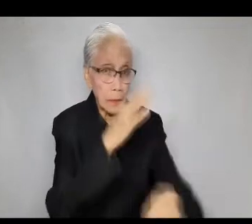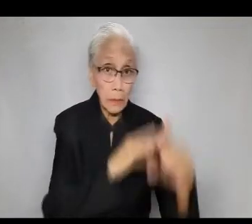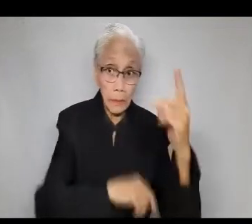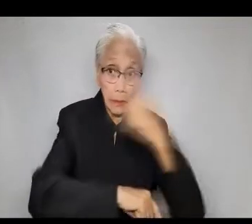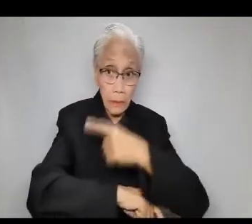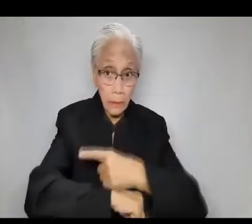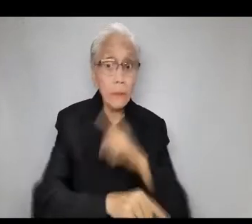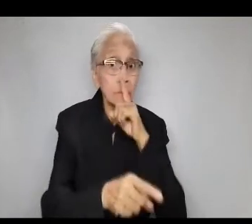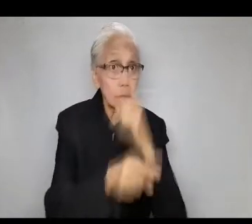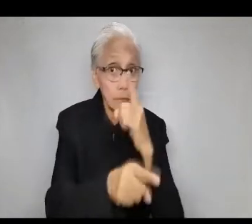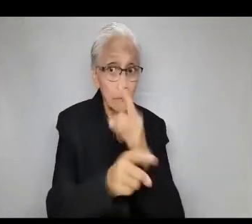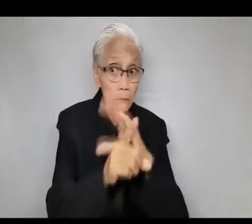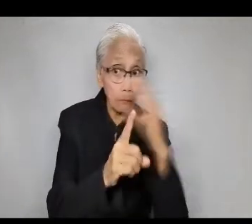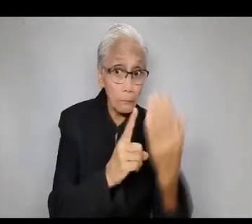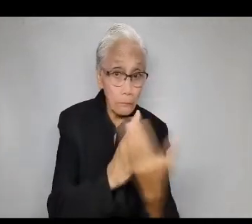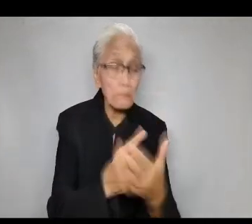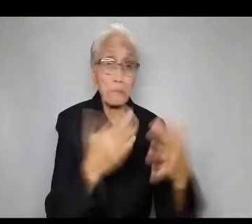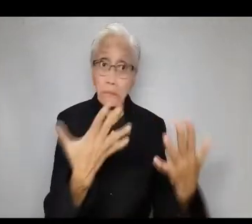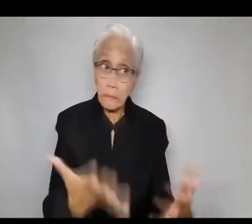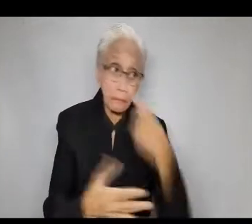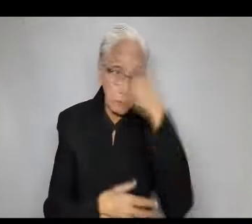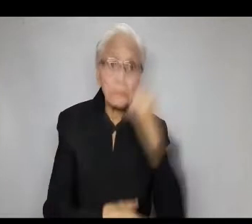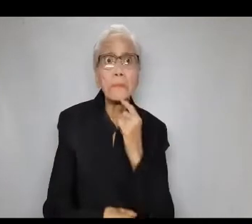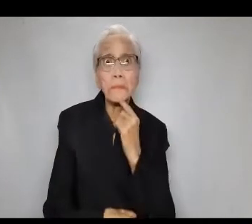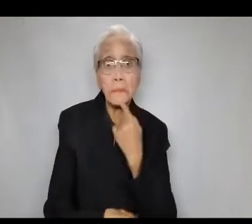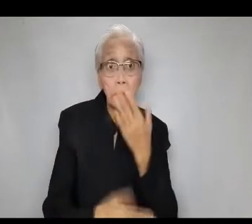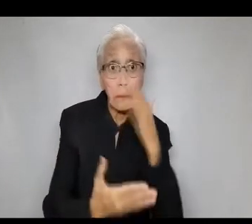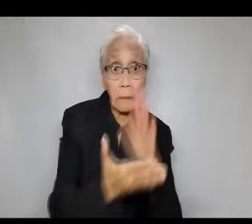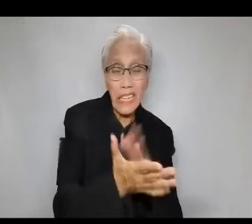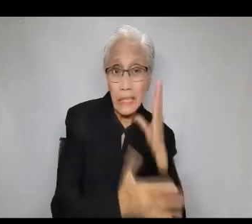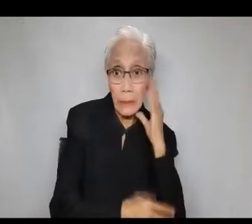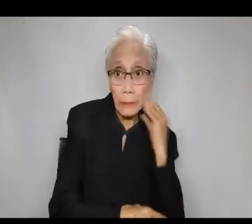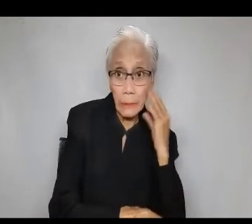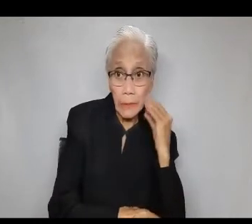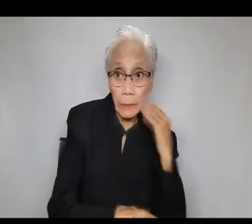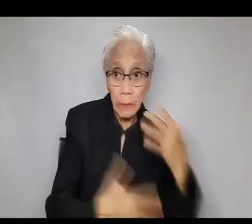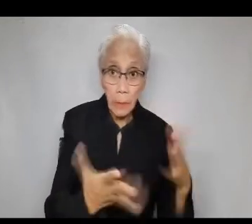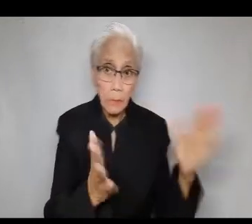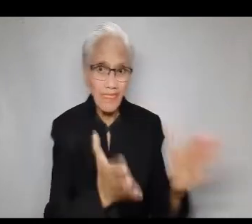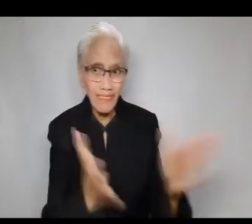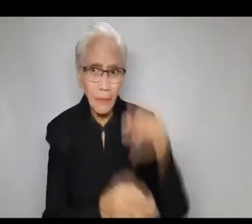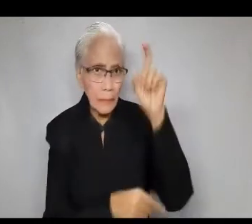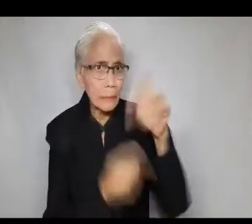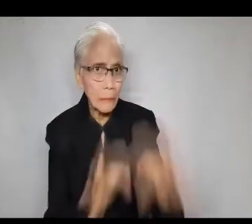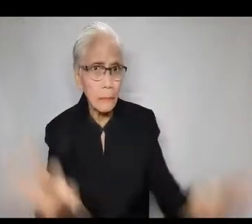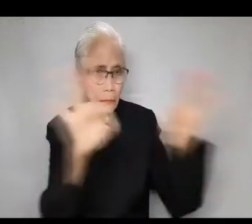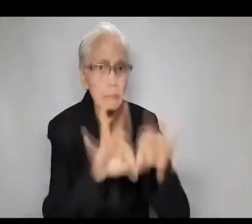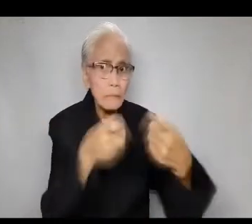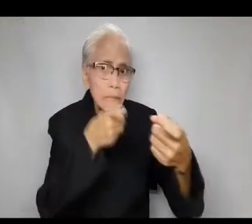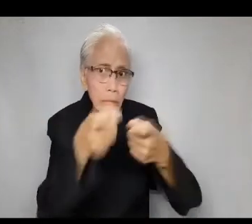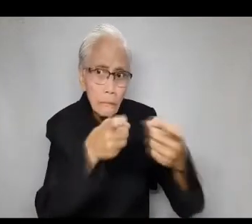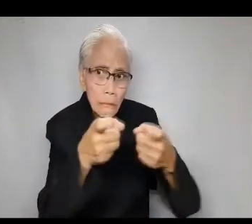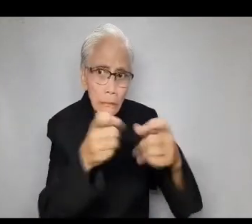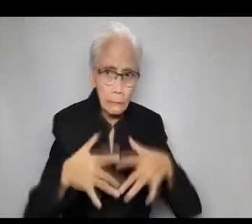is a very real condition often linked to severe trauma. Motivation is essential for coping with life, and if